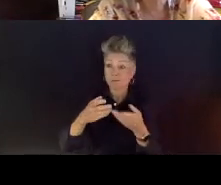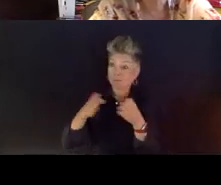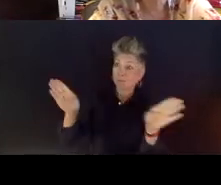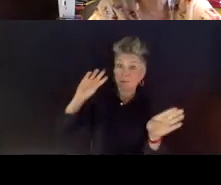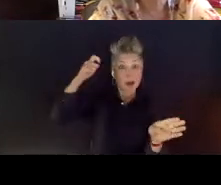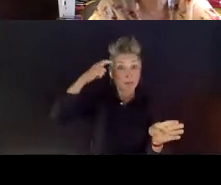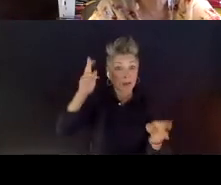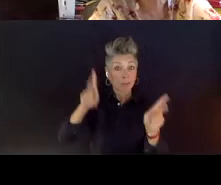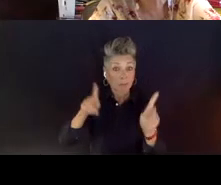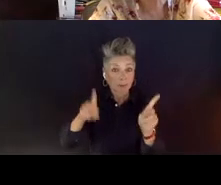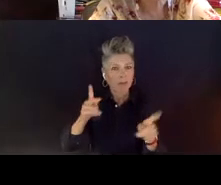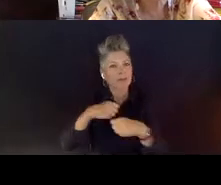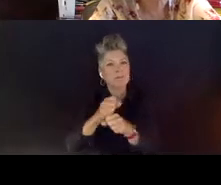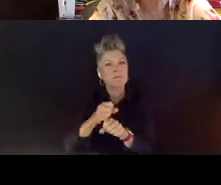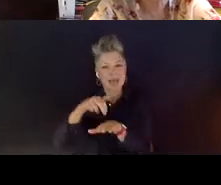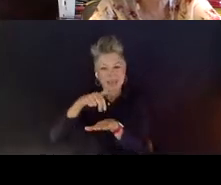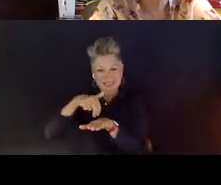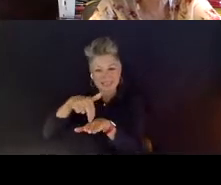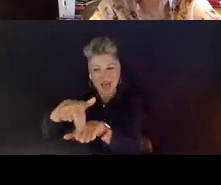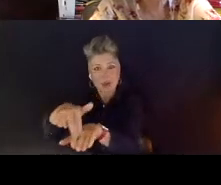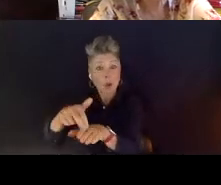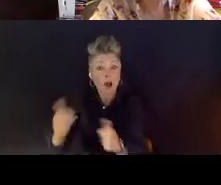made sidewalk life disappear.